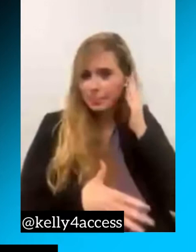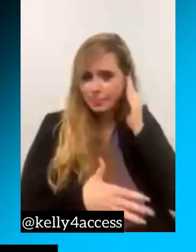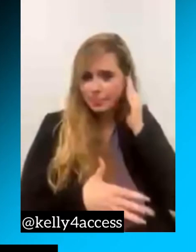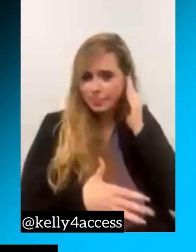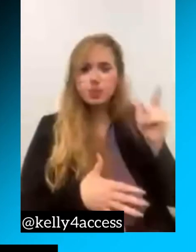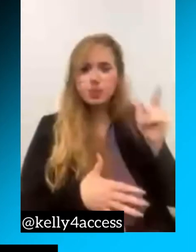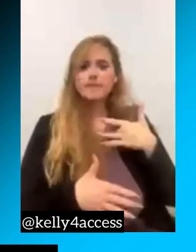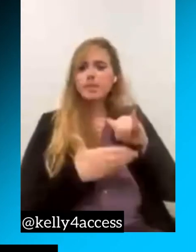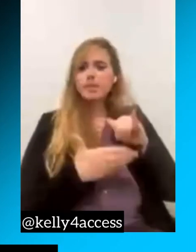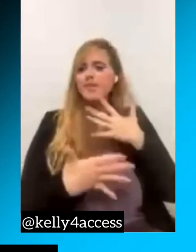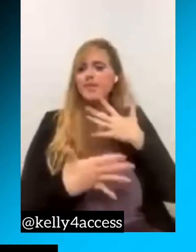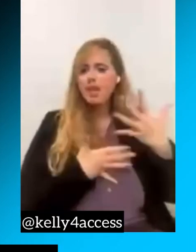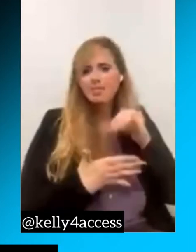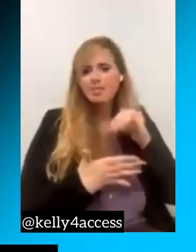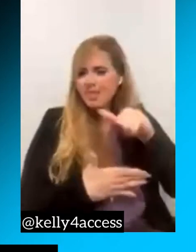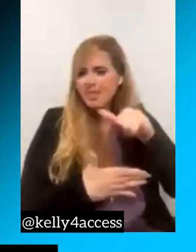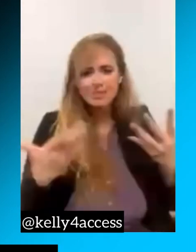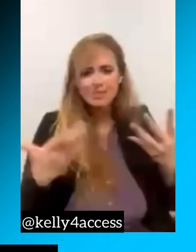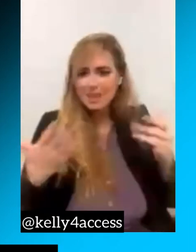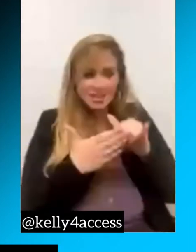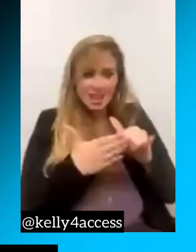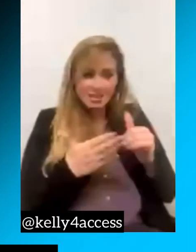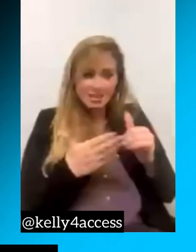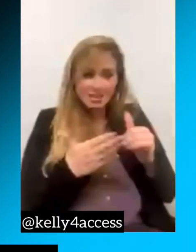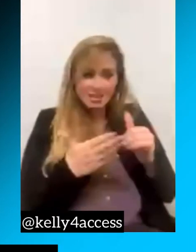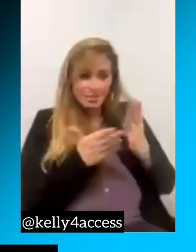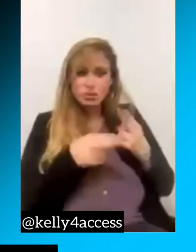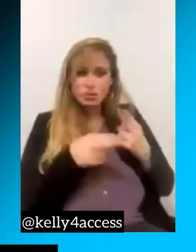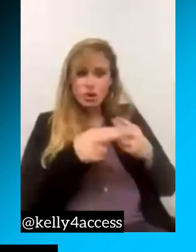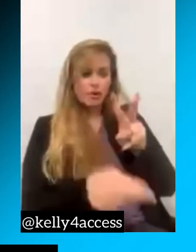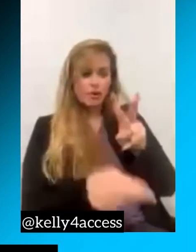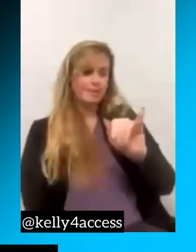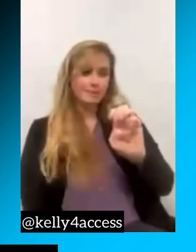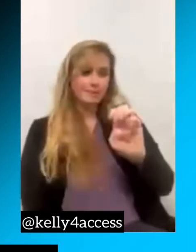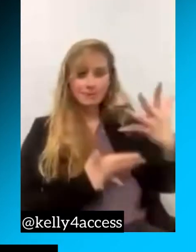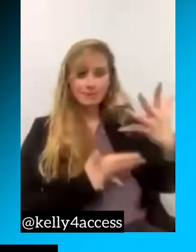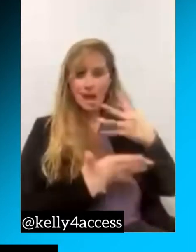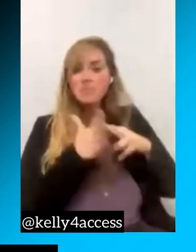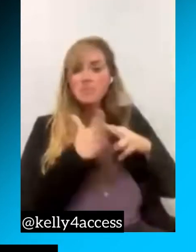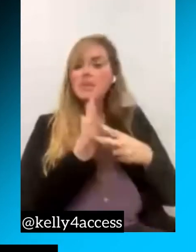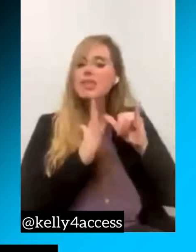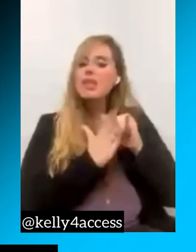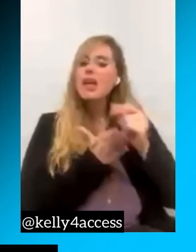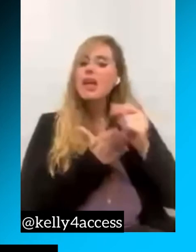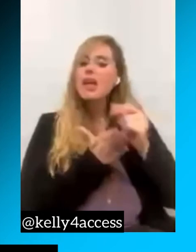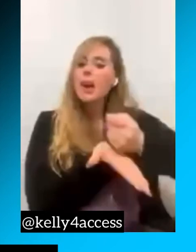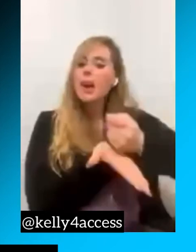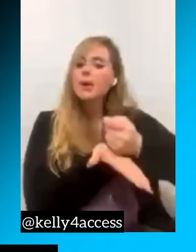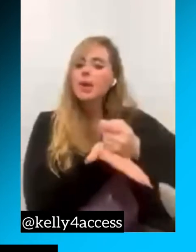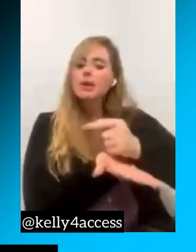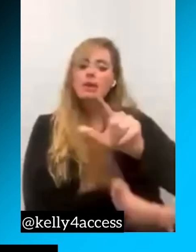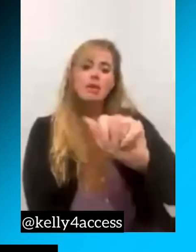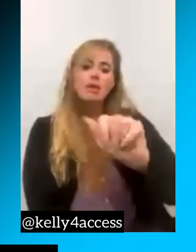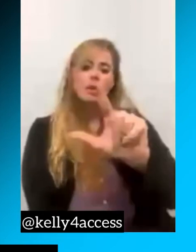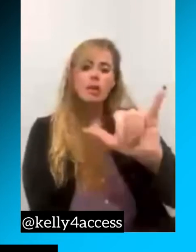It's what therapists, we call that a therapeutic alliance. Okay. And it's a real, it's